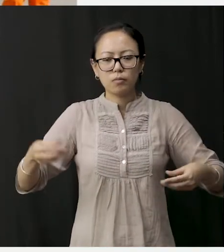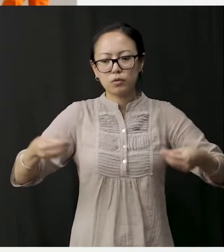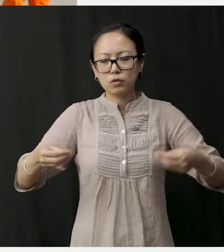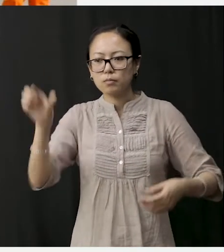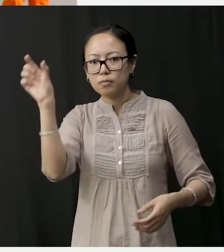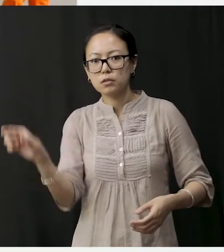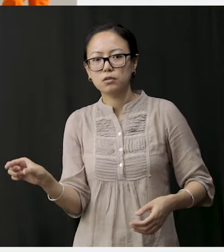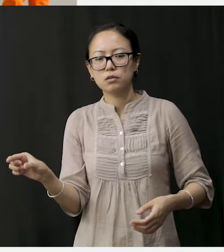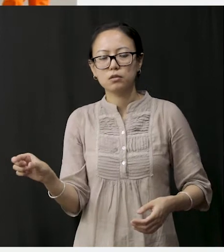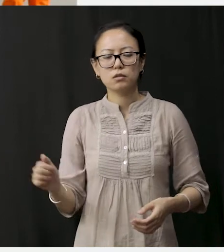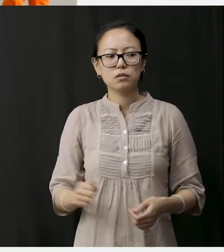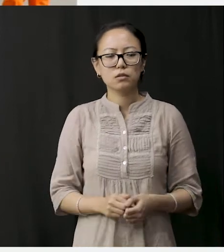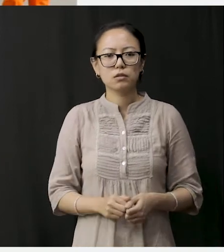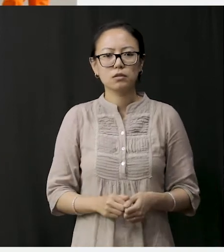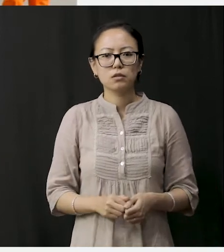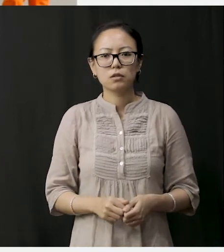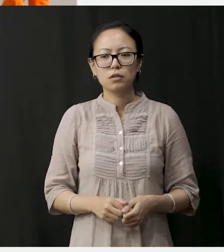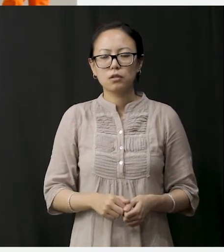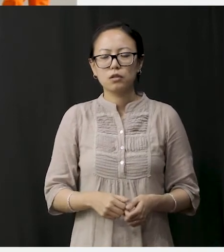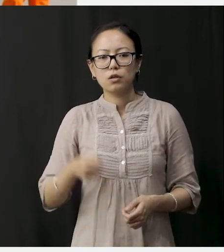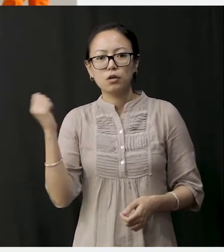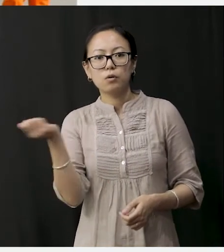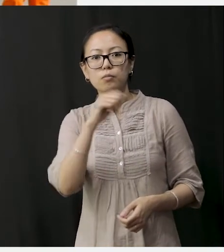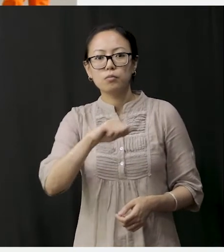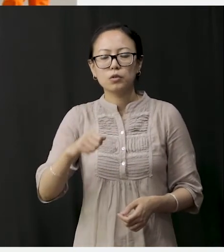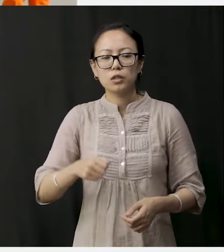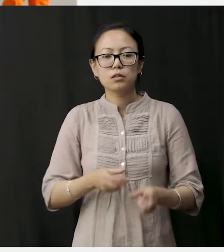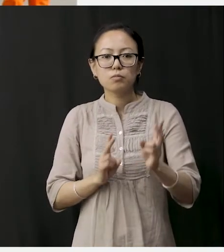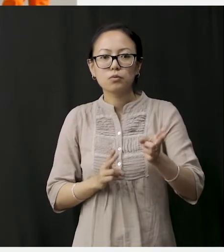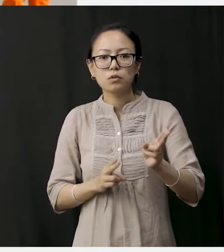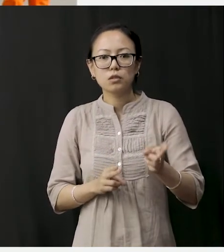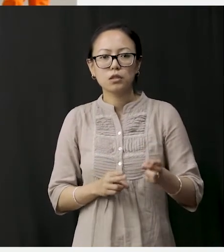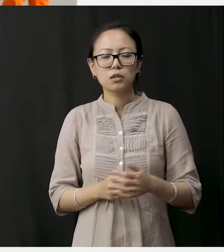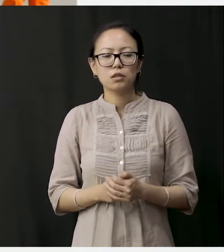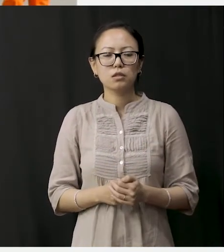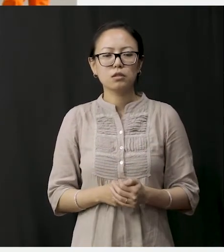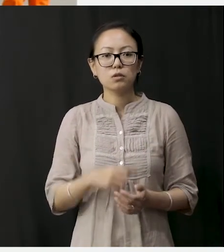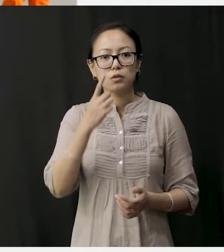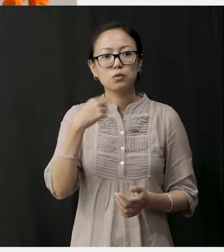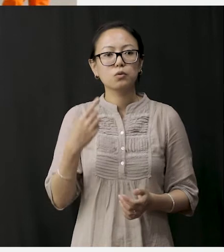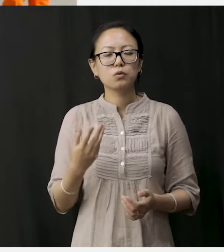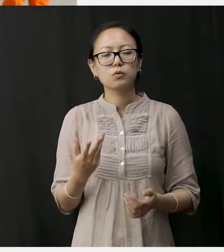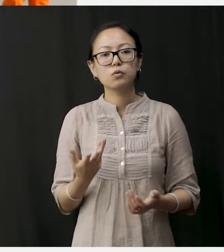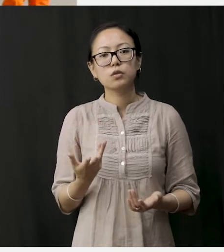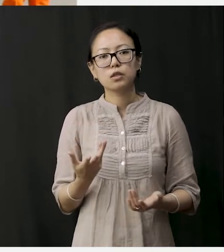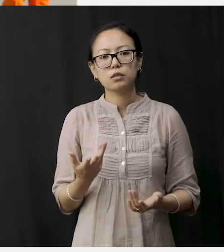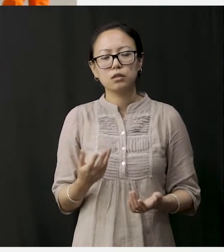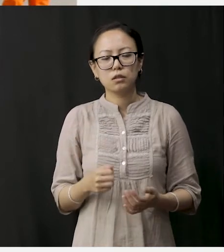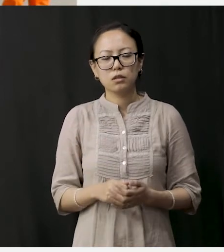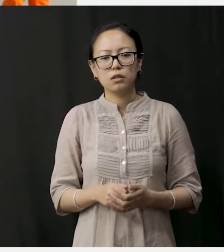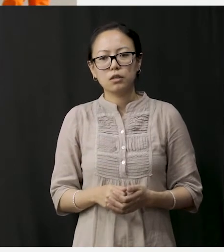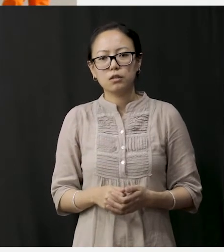in a crowded place, they used to do duty. Then the sweeper, they used to sweep the floor, they clean the town,